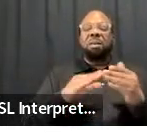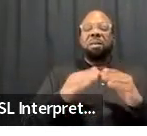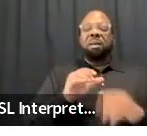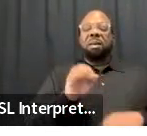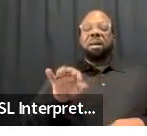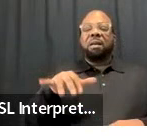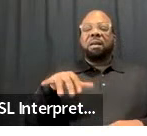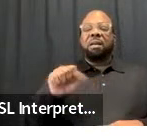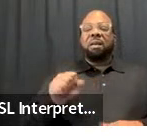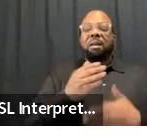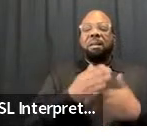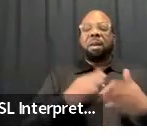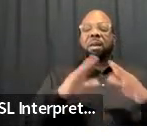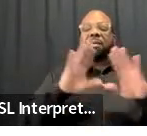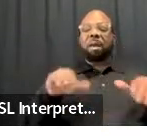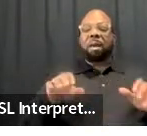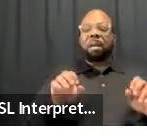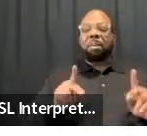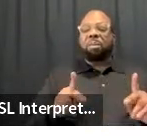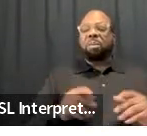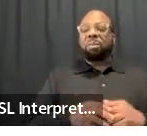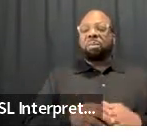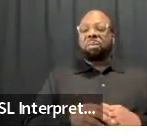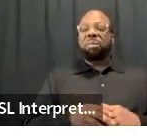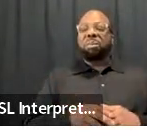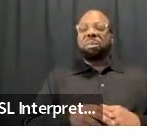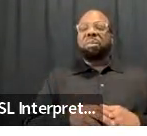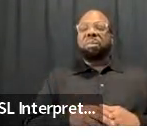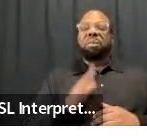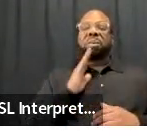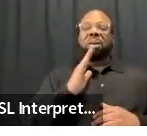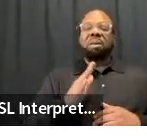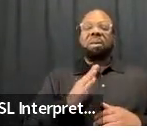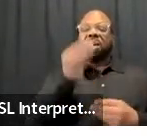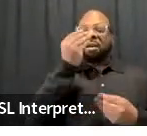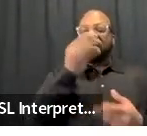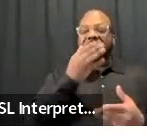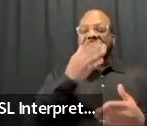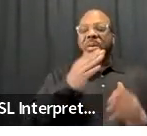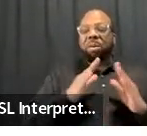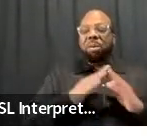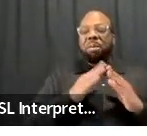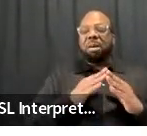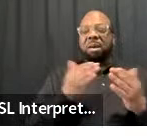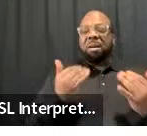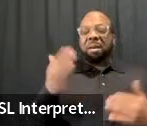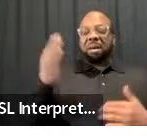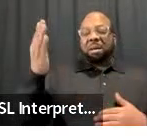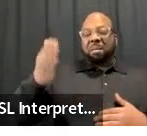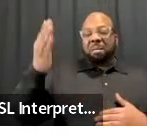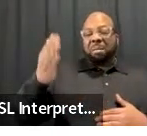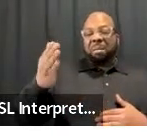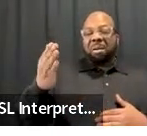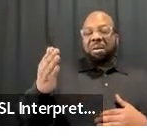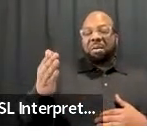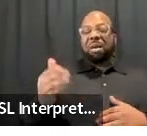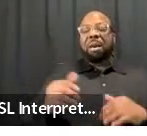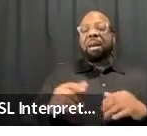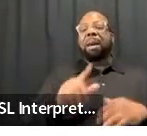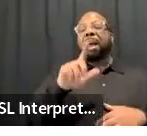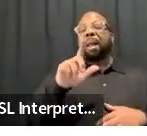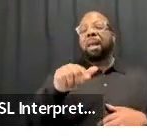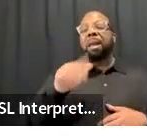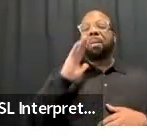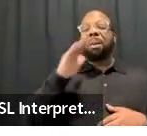Opportunity text amendment, which will be coming the info session. Similar to this presentation, the info session for that project will come later this